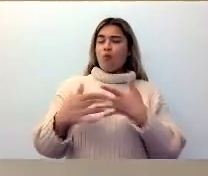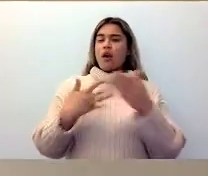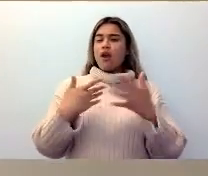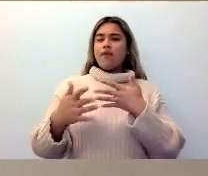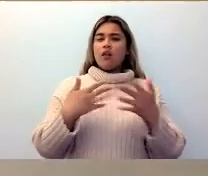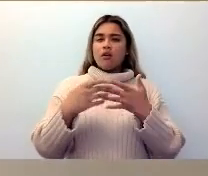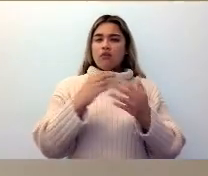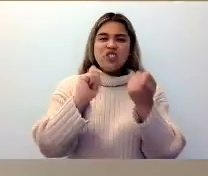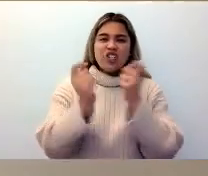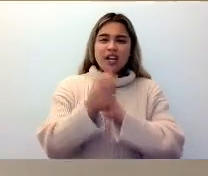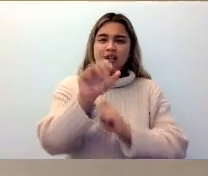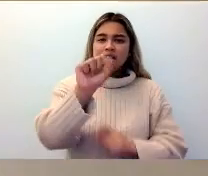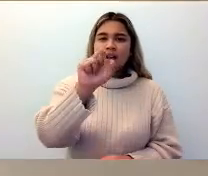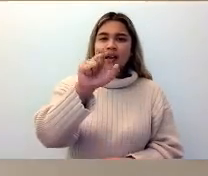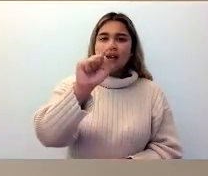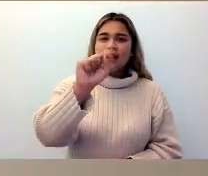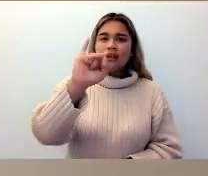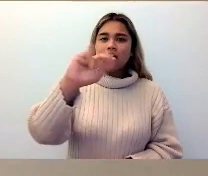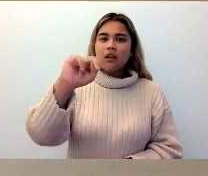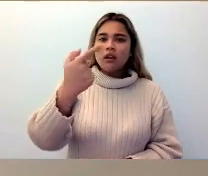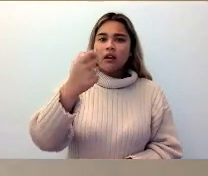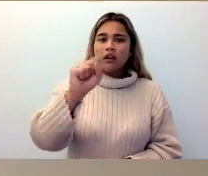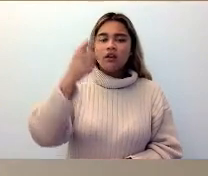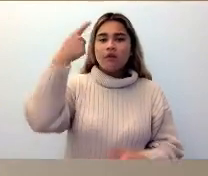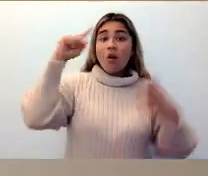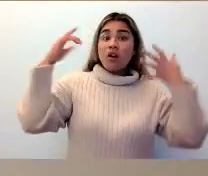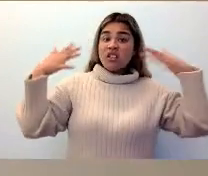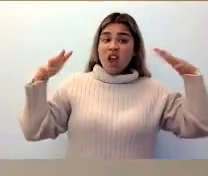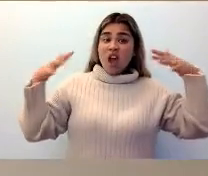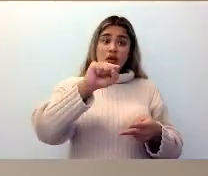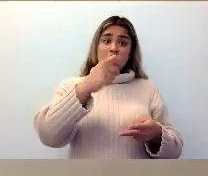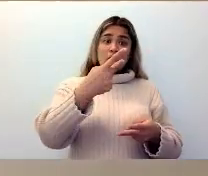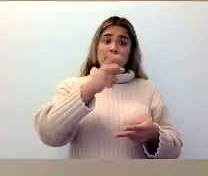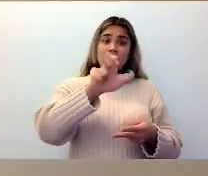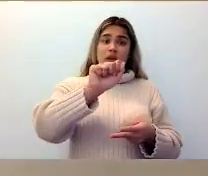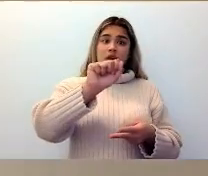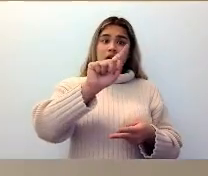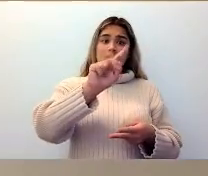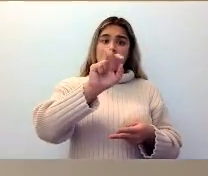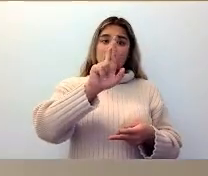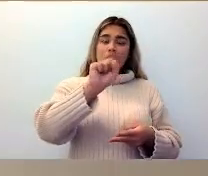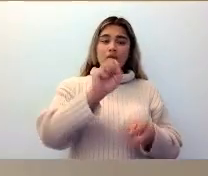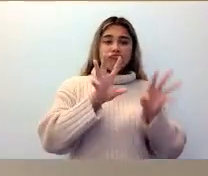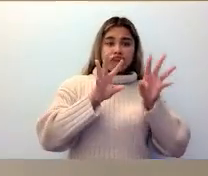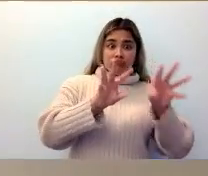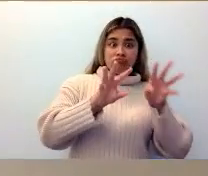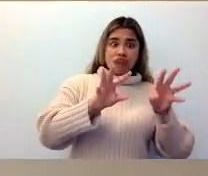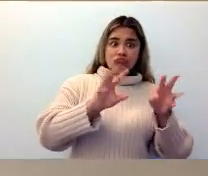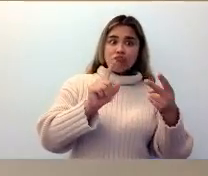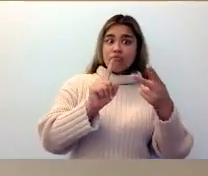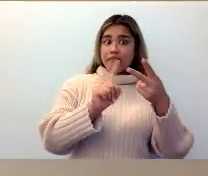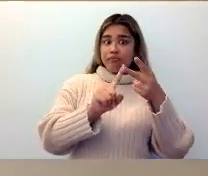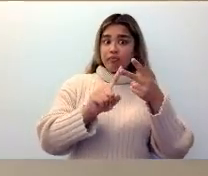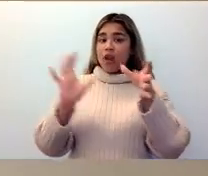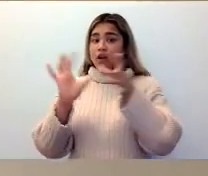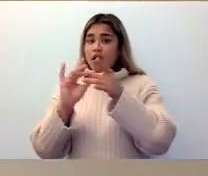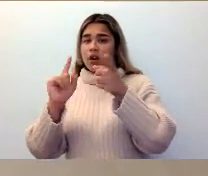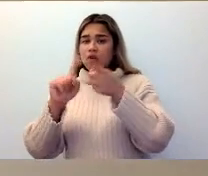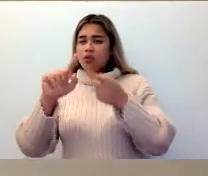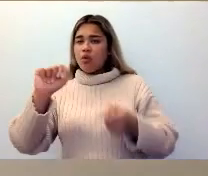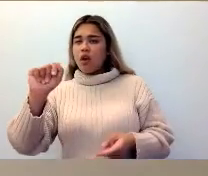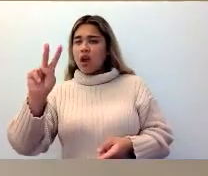example, on Zoom, I set my speakers to Ava speakers. Ta-da! You usually only need to do it once. It